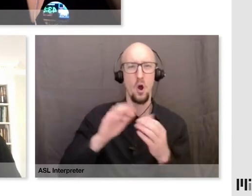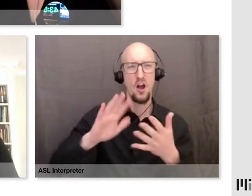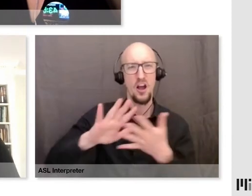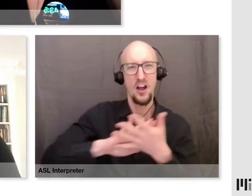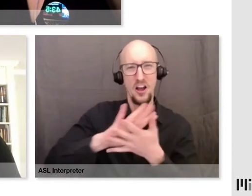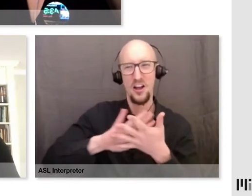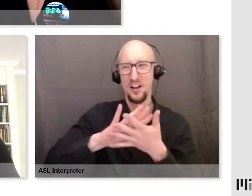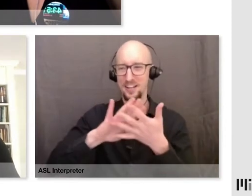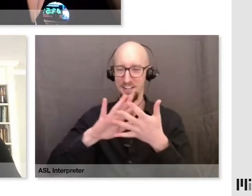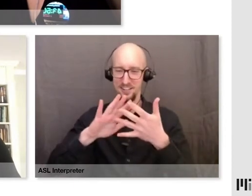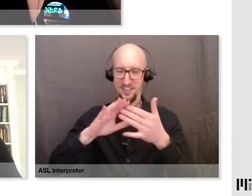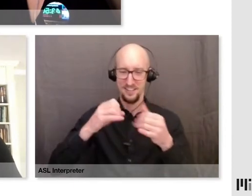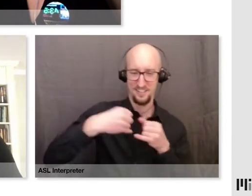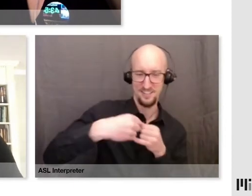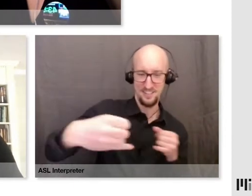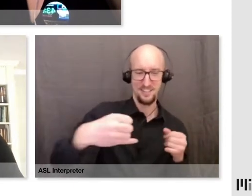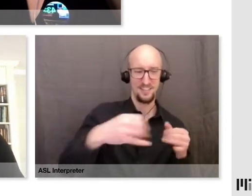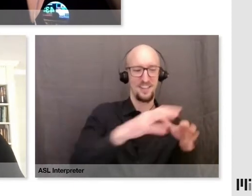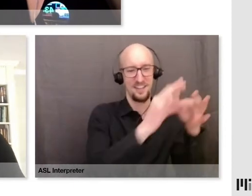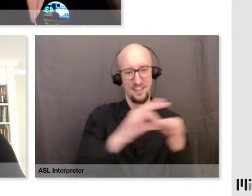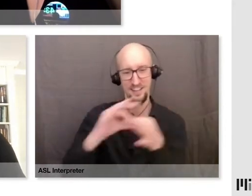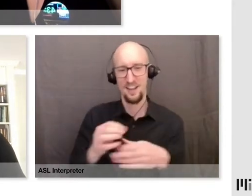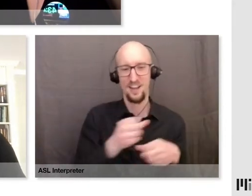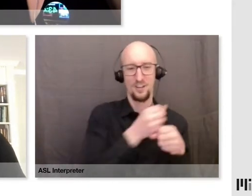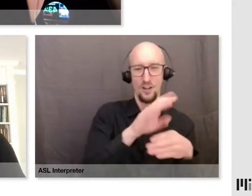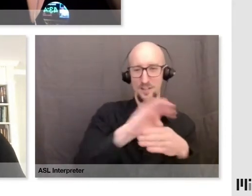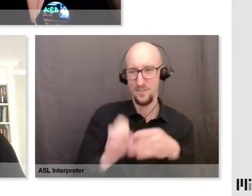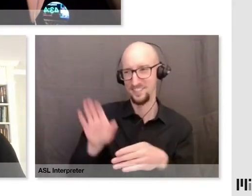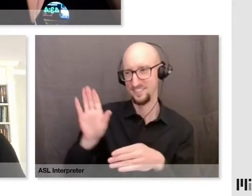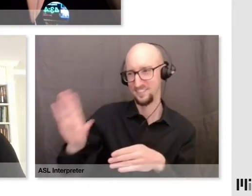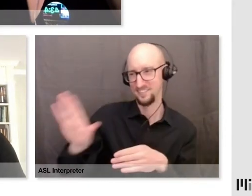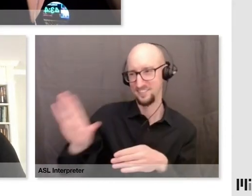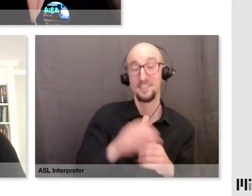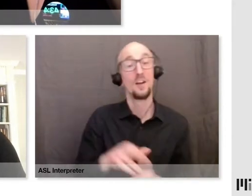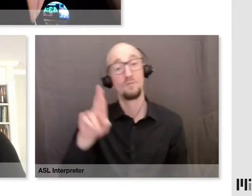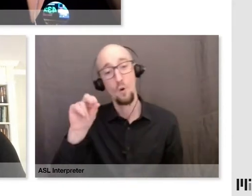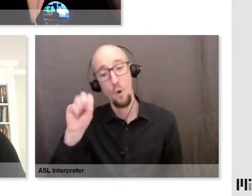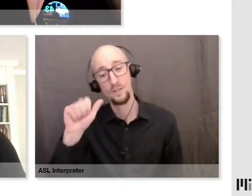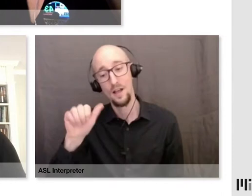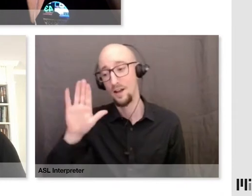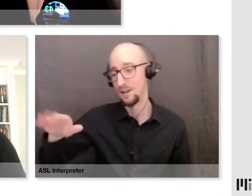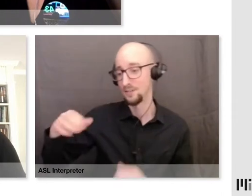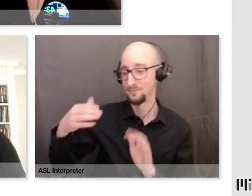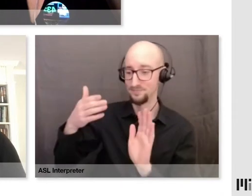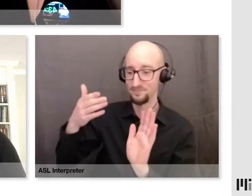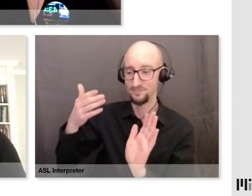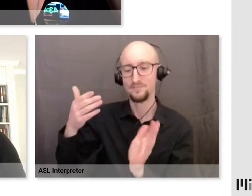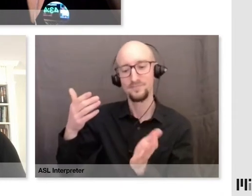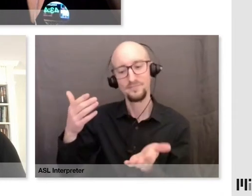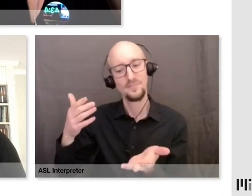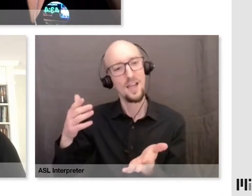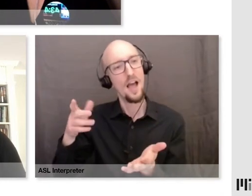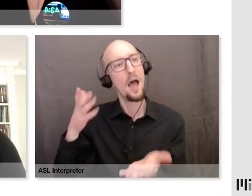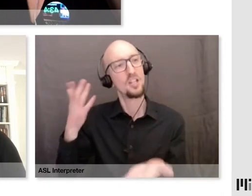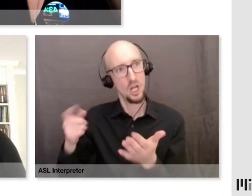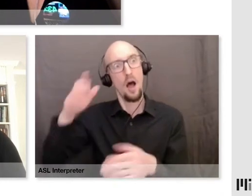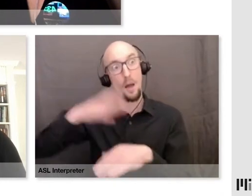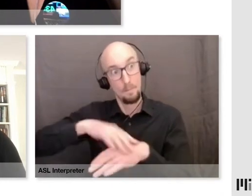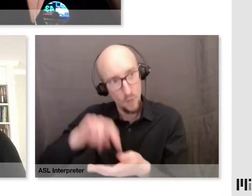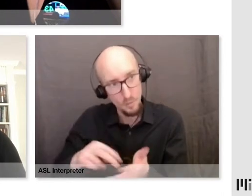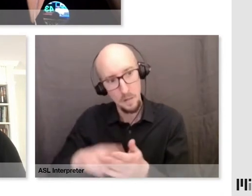joining the dots. In Rosa's case, you probably impose that by hand, by choosing to compress the